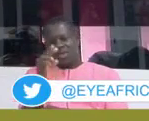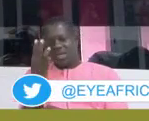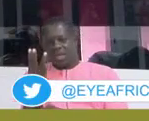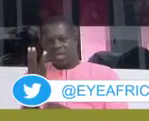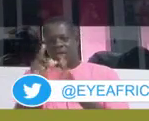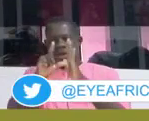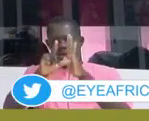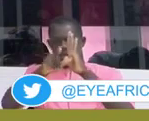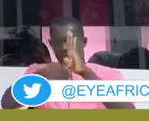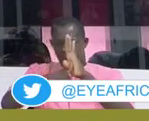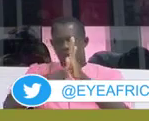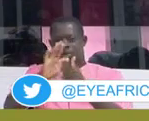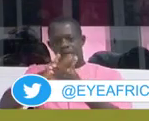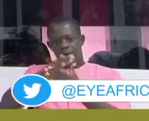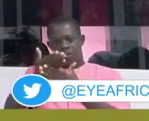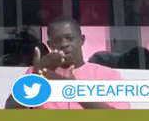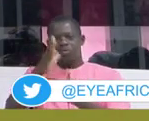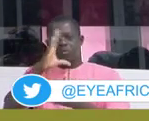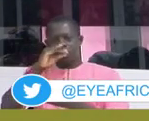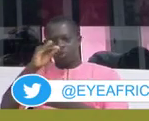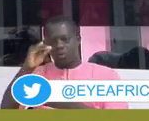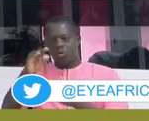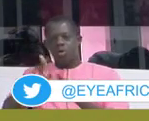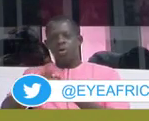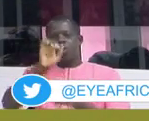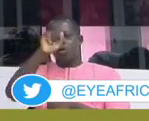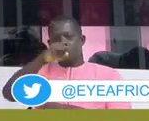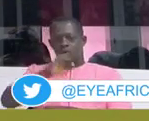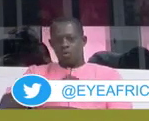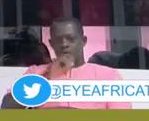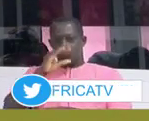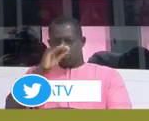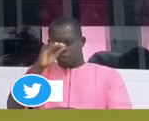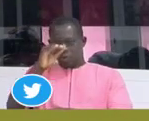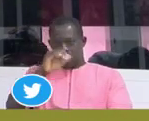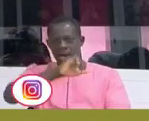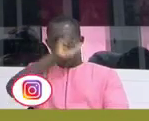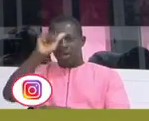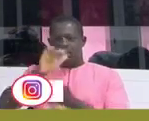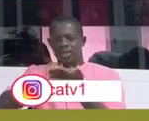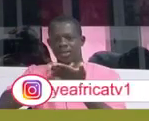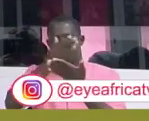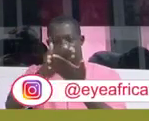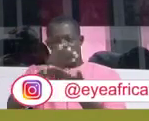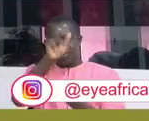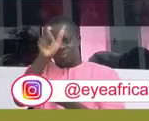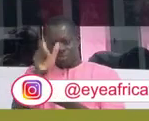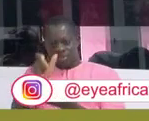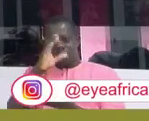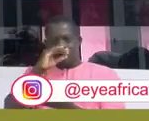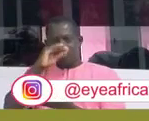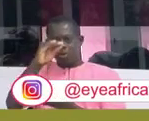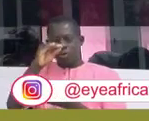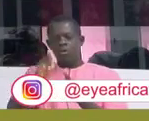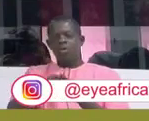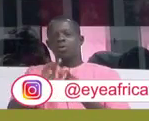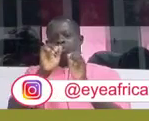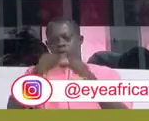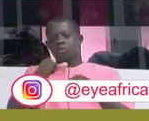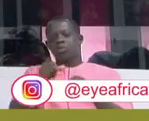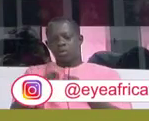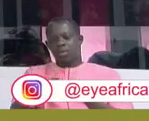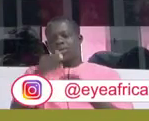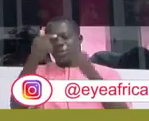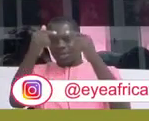least 3 seconds uh between this speech. It's your speech and that of the interpreter so that the